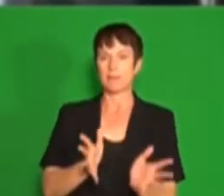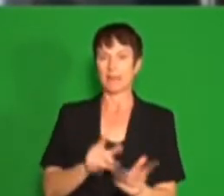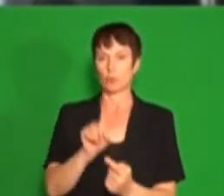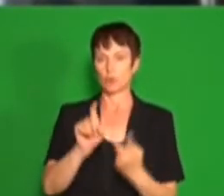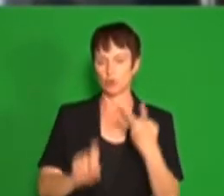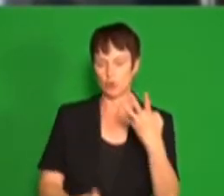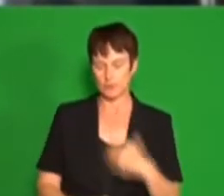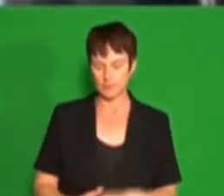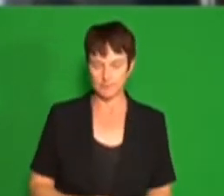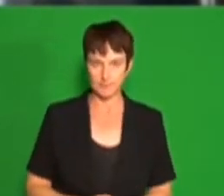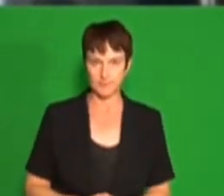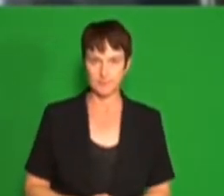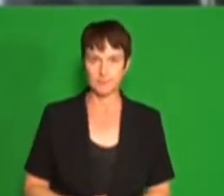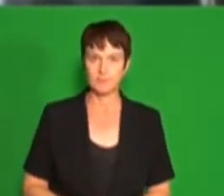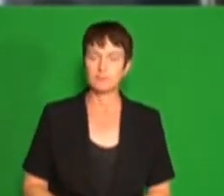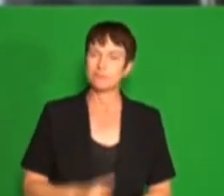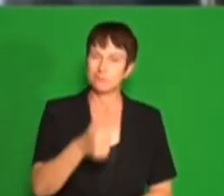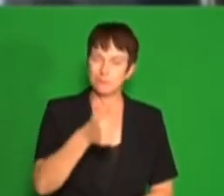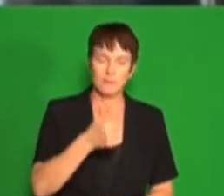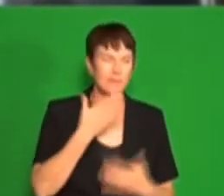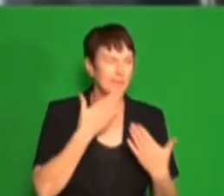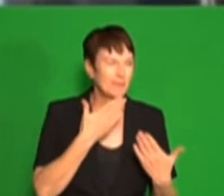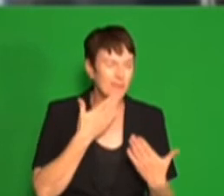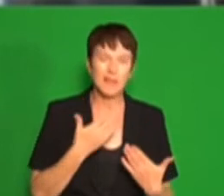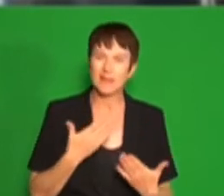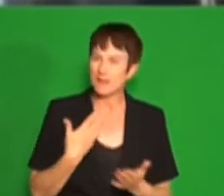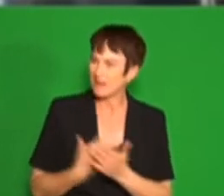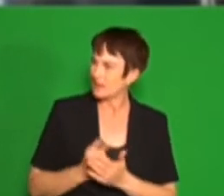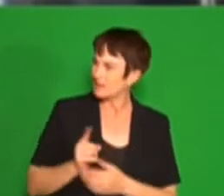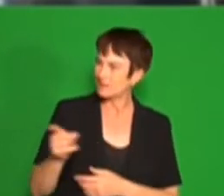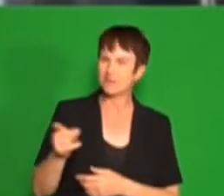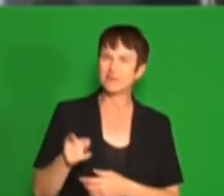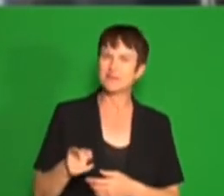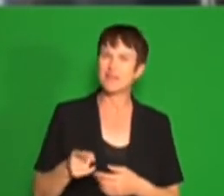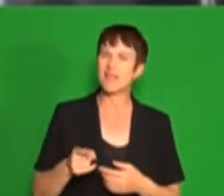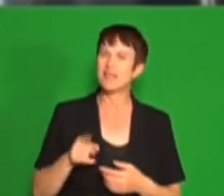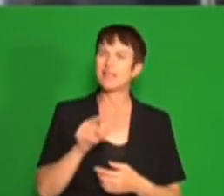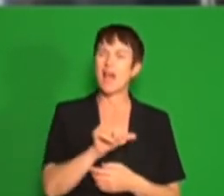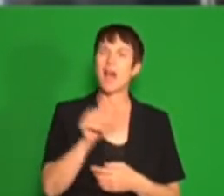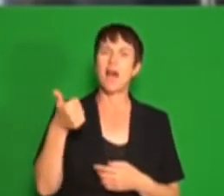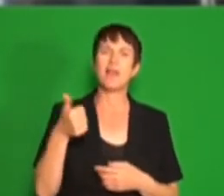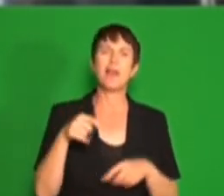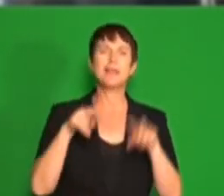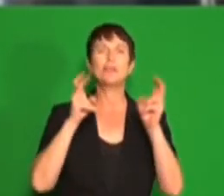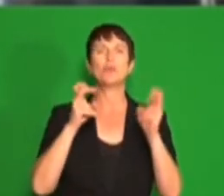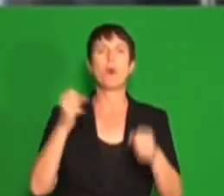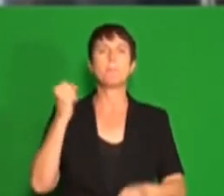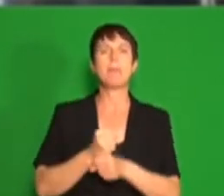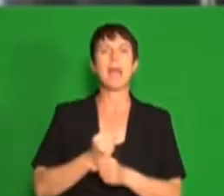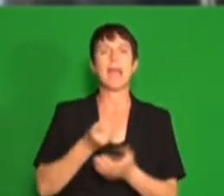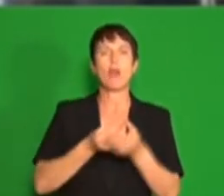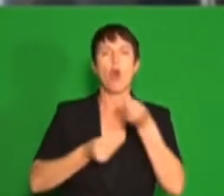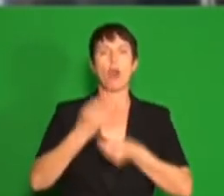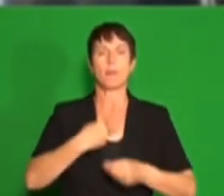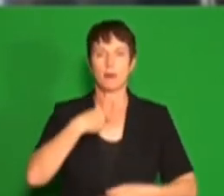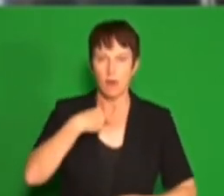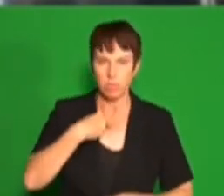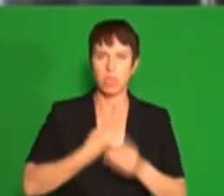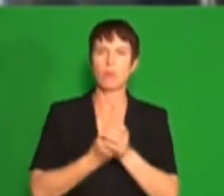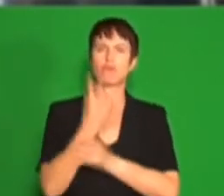much. DG Nigel, can you deal with all the other handbrakes on the economy? And